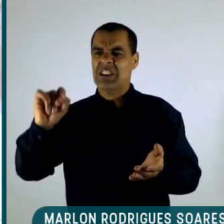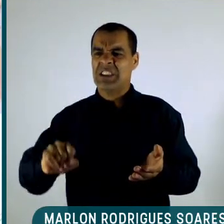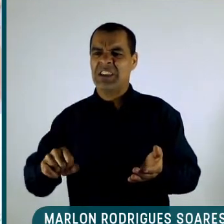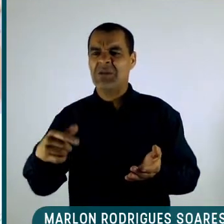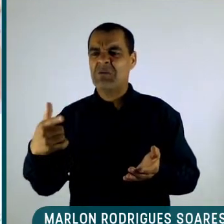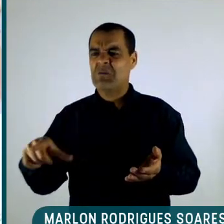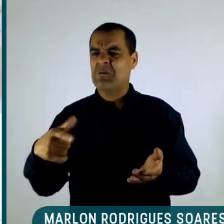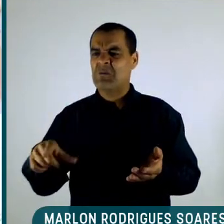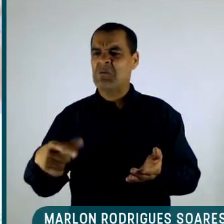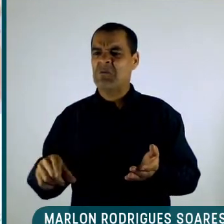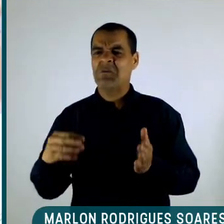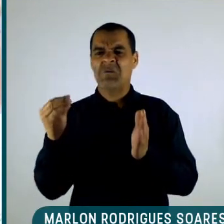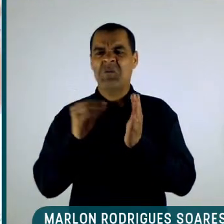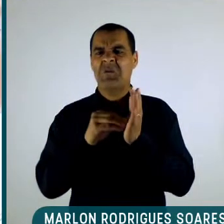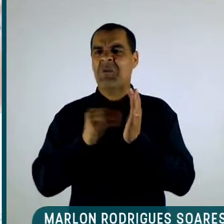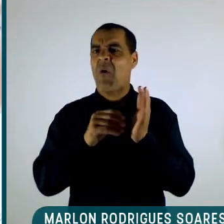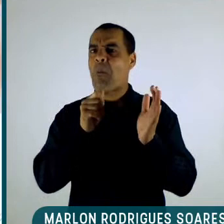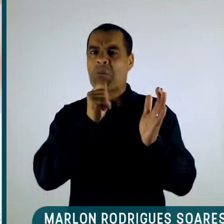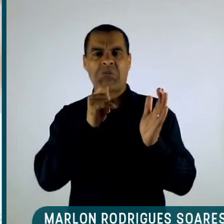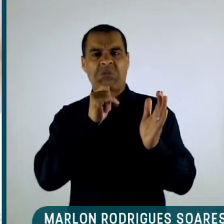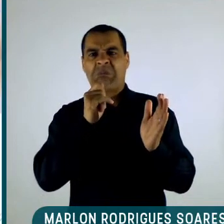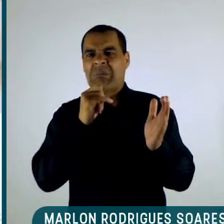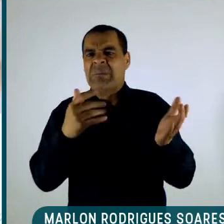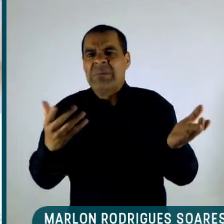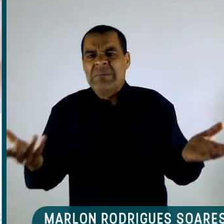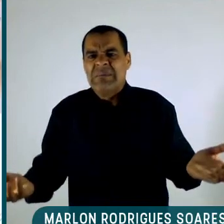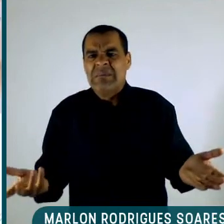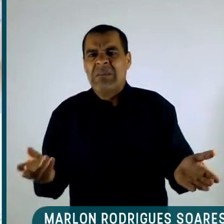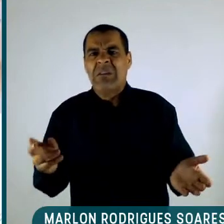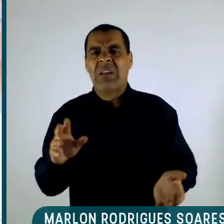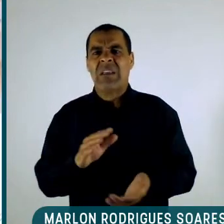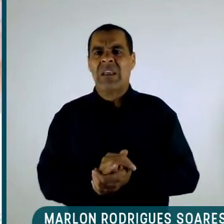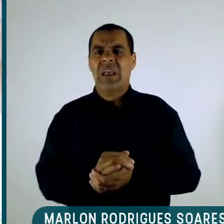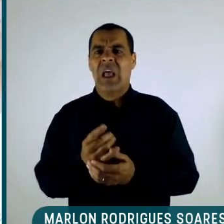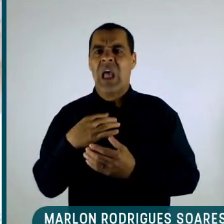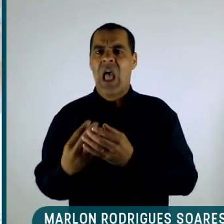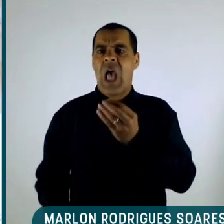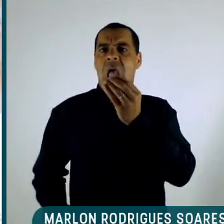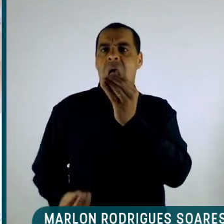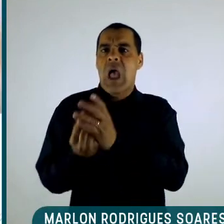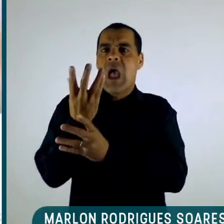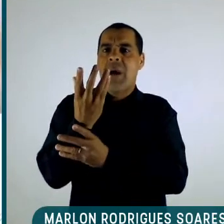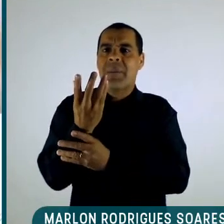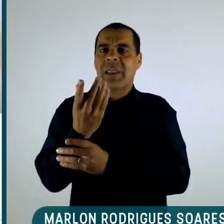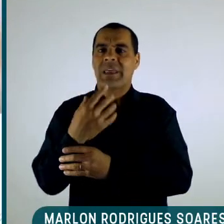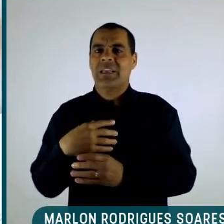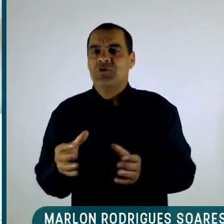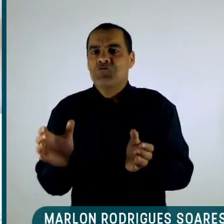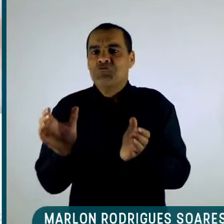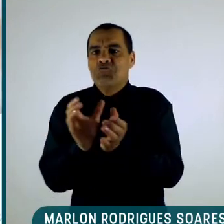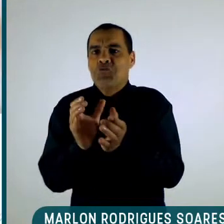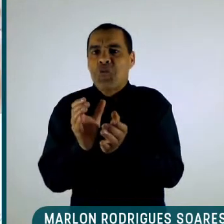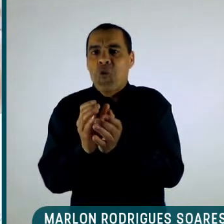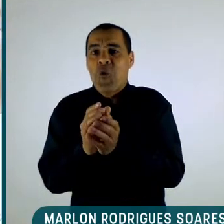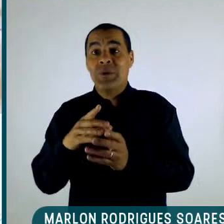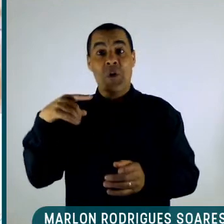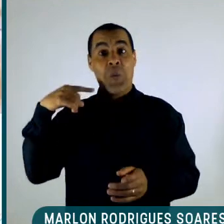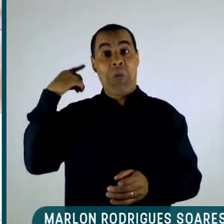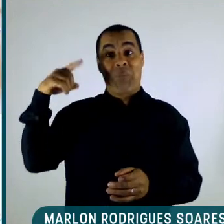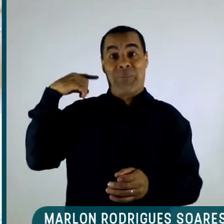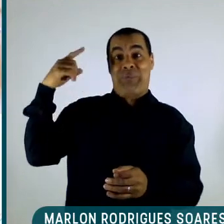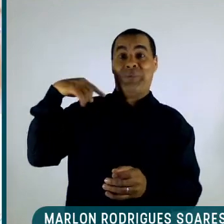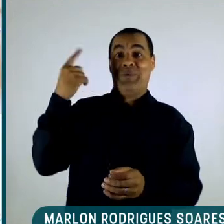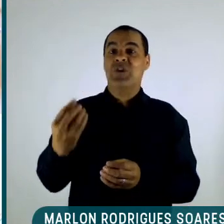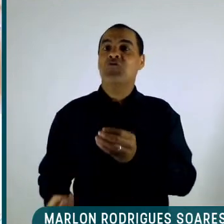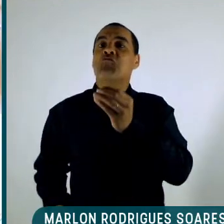So these people they dependent on the help of others. Then a bunch of lunatics